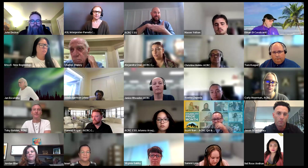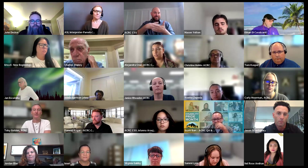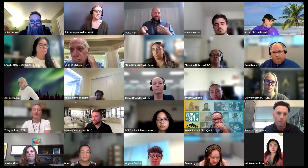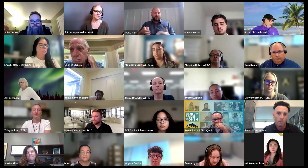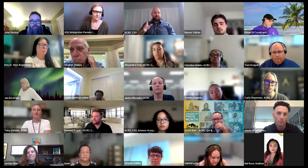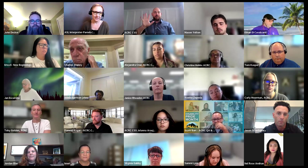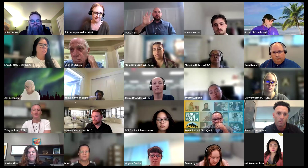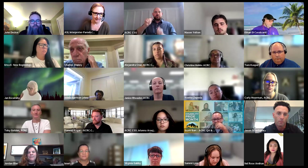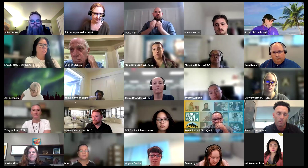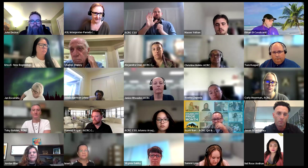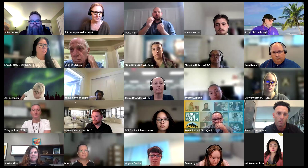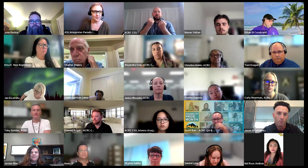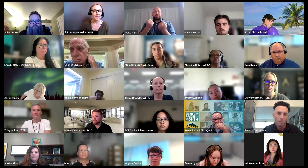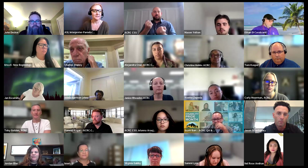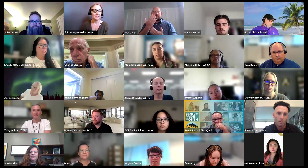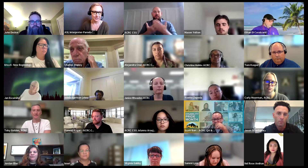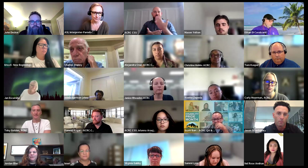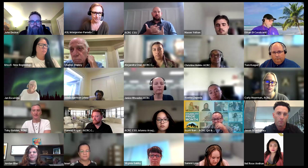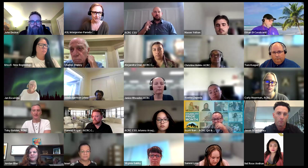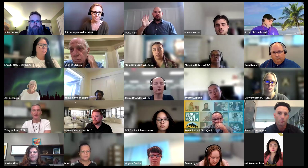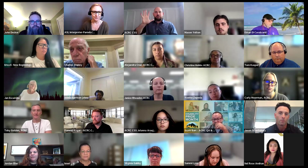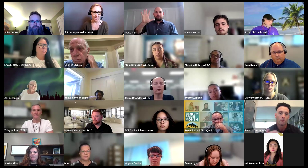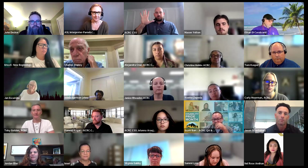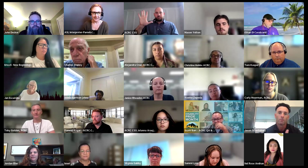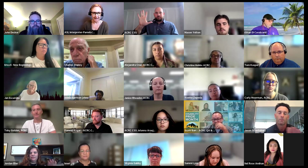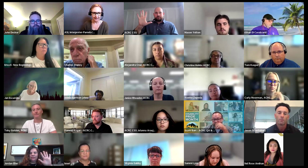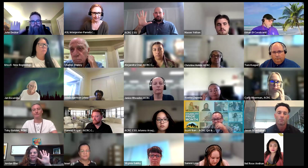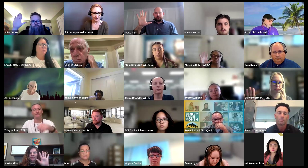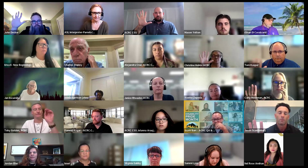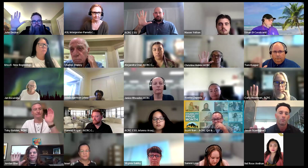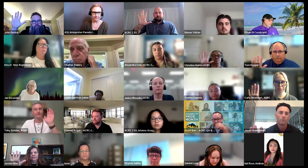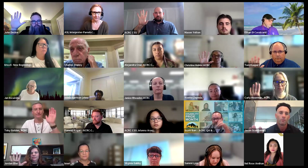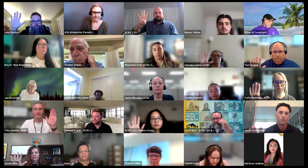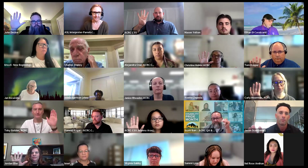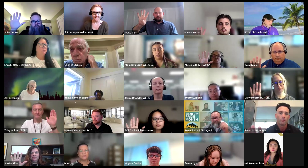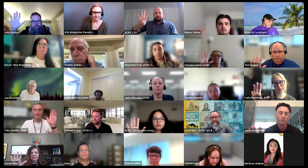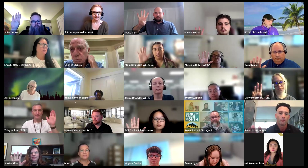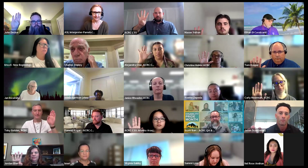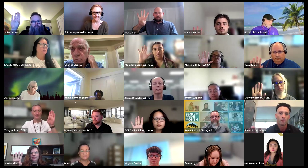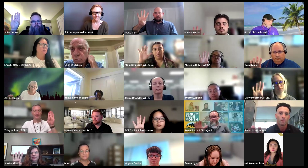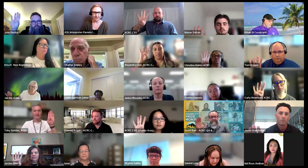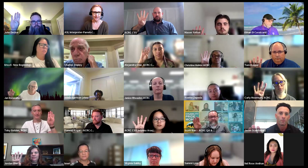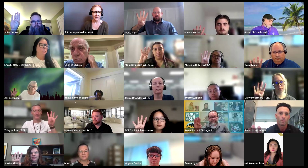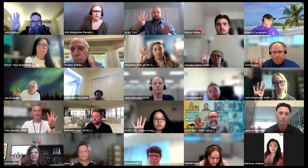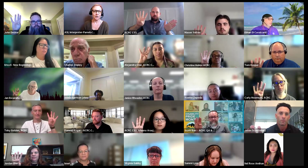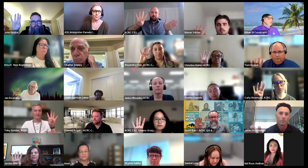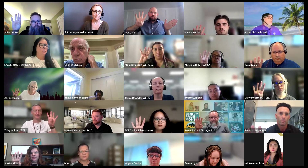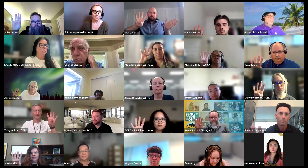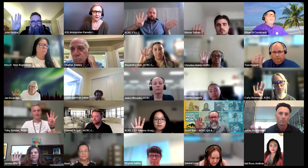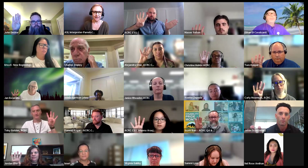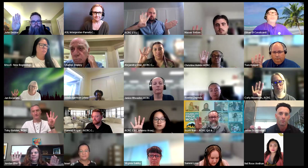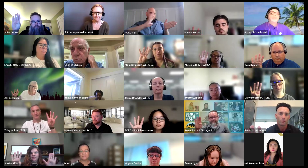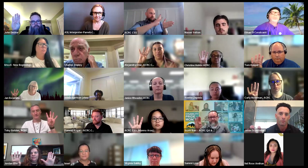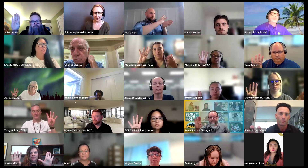are related to a bunch of different things in life, right? So we have schedule. You're going to use your dominant hand. It'll look like this, the 5-hand shape. You're going to